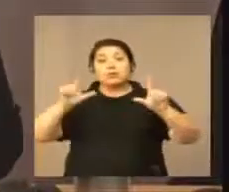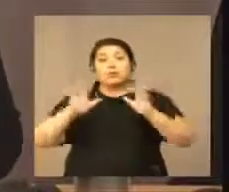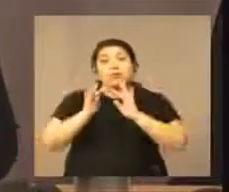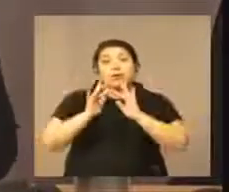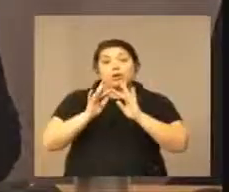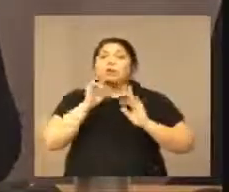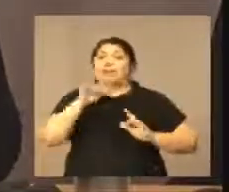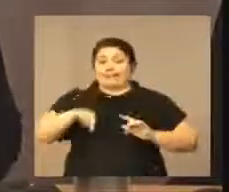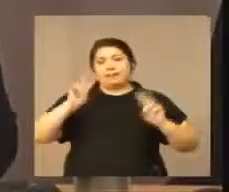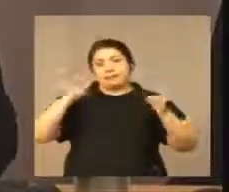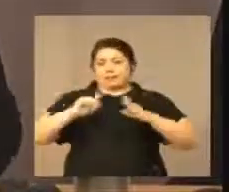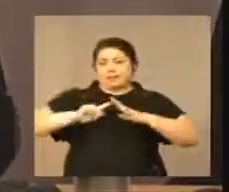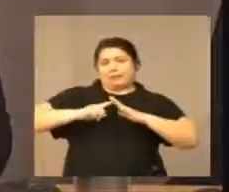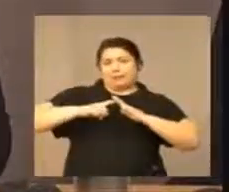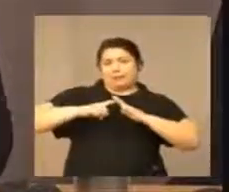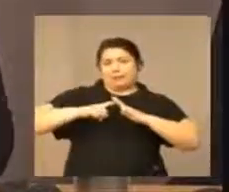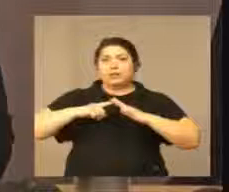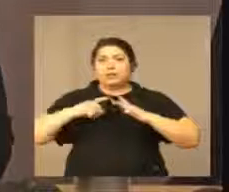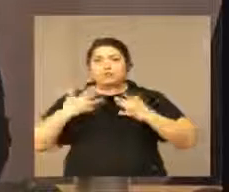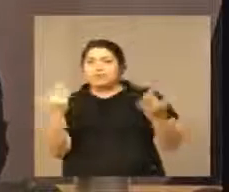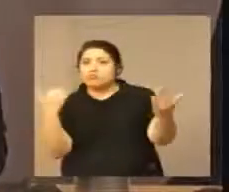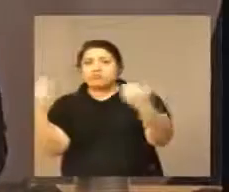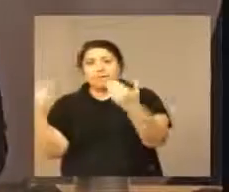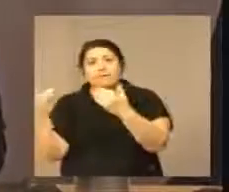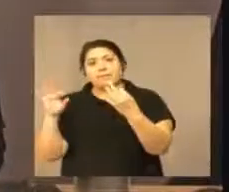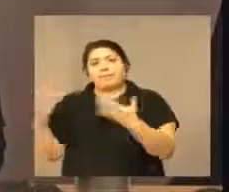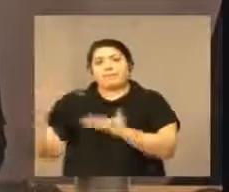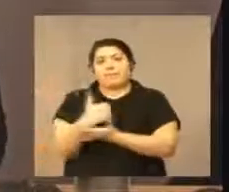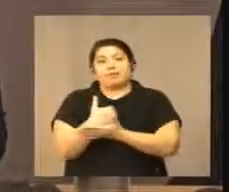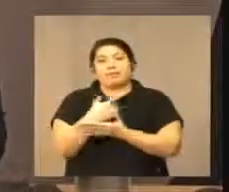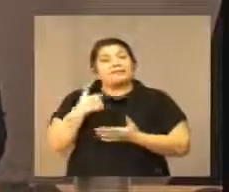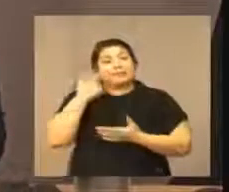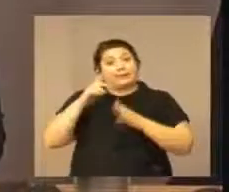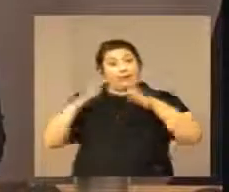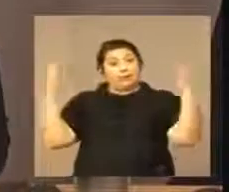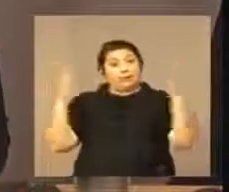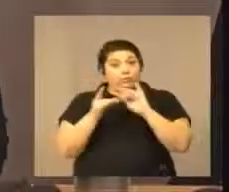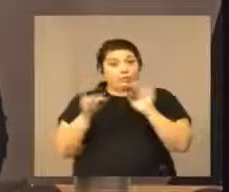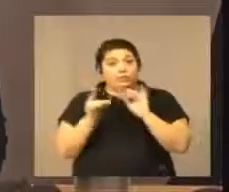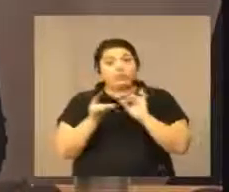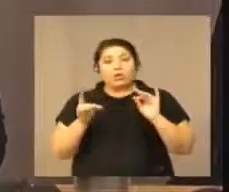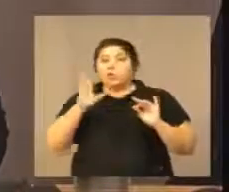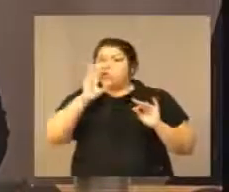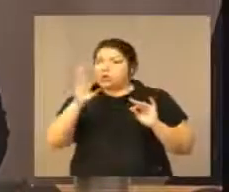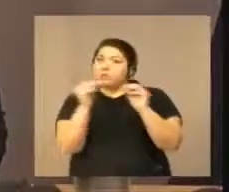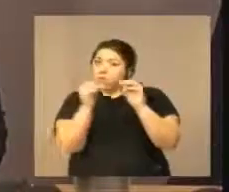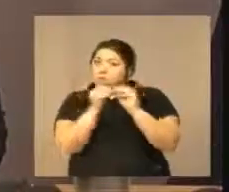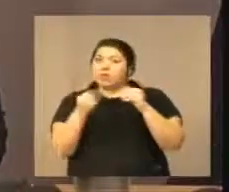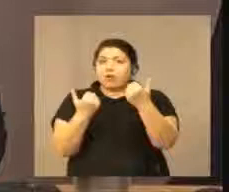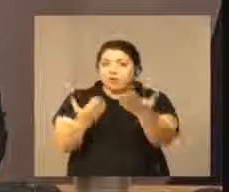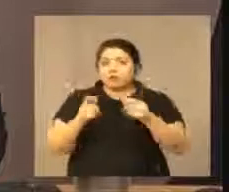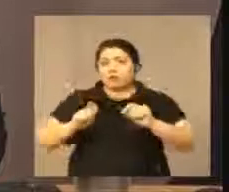of a process. And as I had mentioned in my opening remarks, you know, there is going to be a couple more